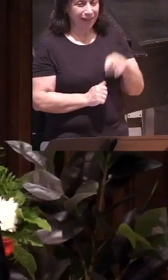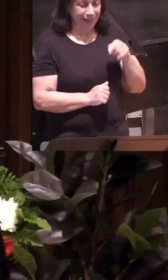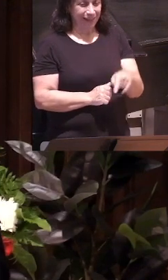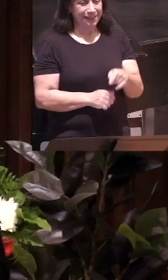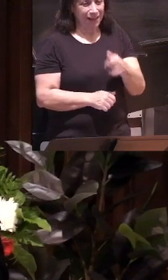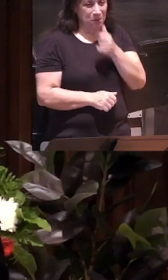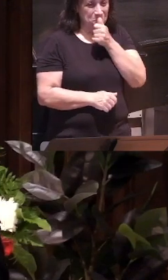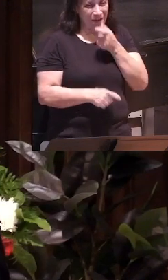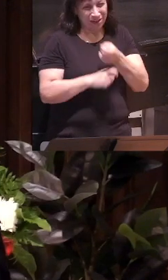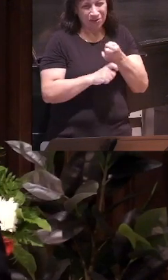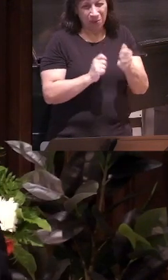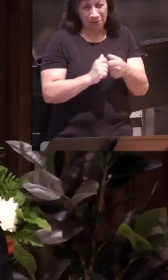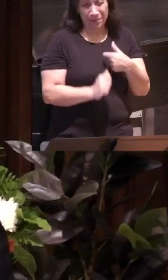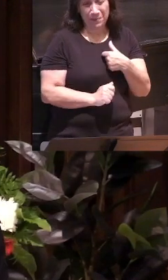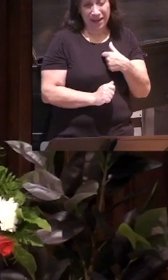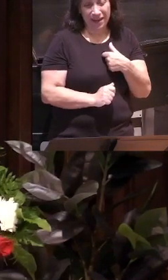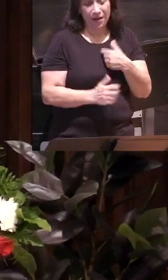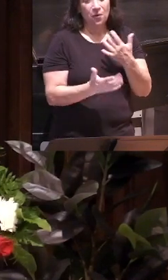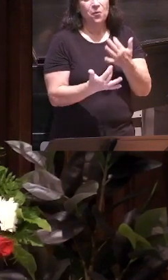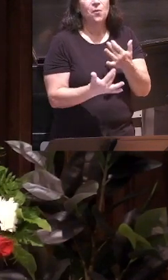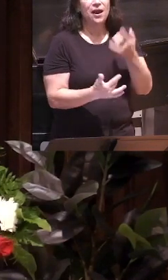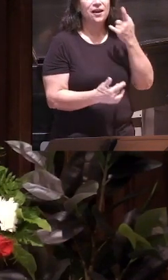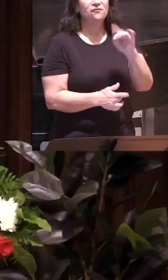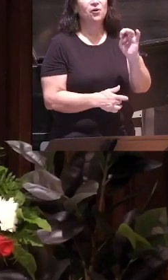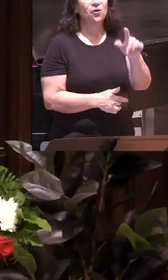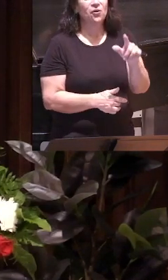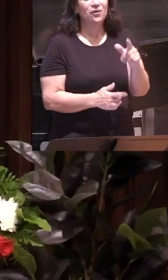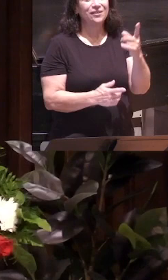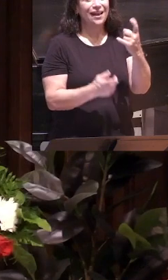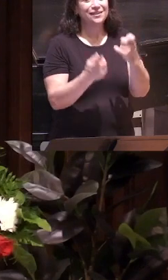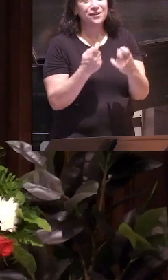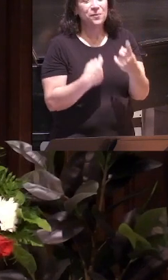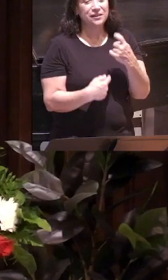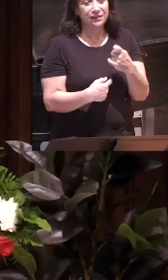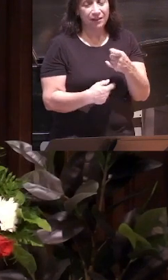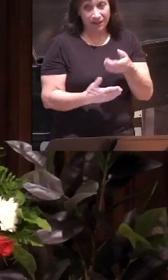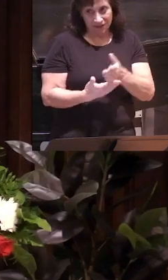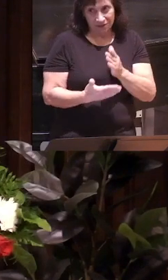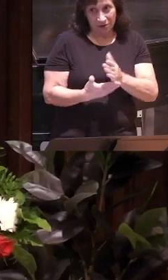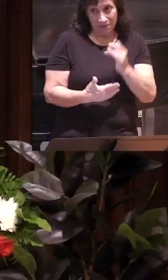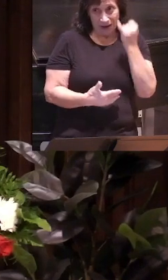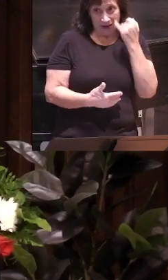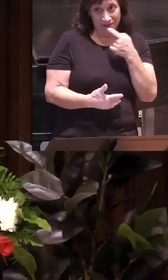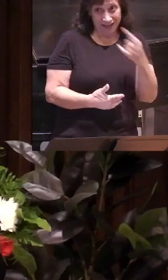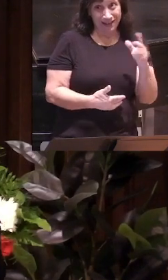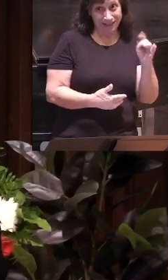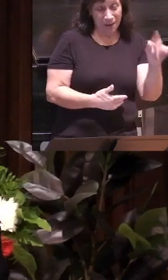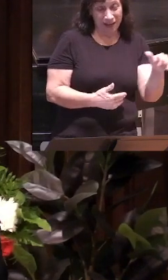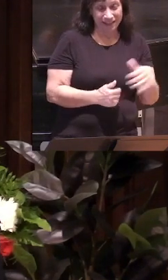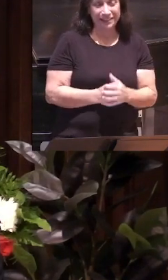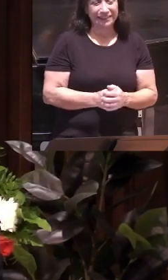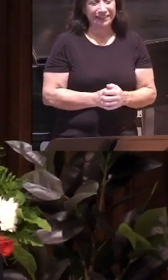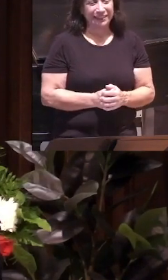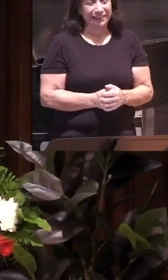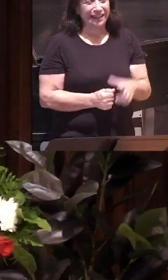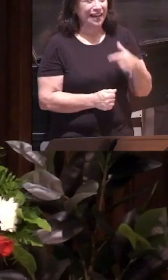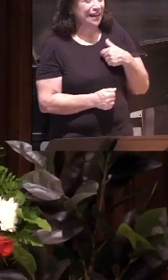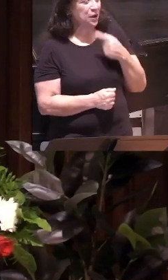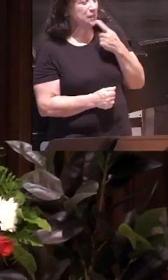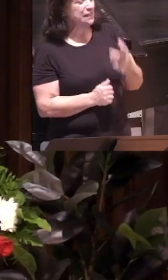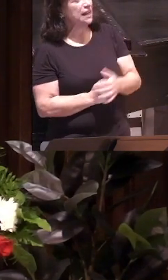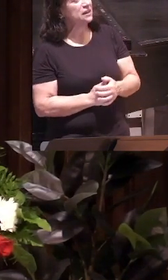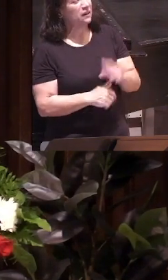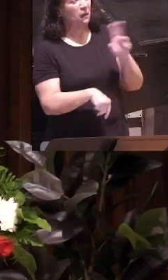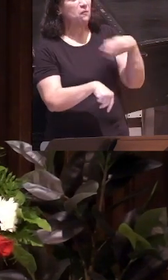private joke with me, waiting for Earl to ask the question, "Is it all right if I tell Tammy?" And I would always